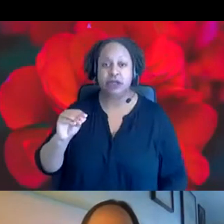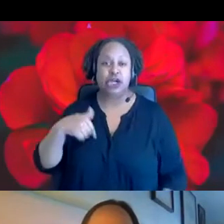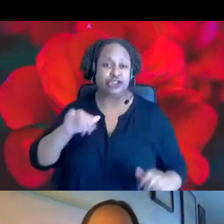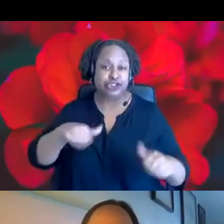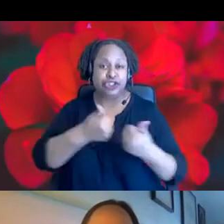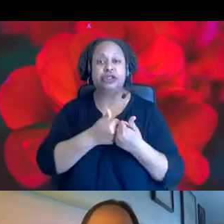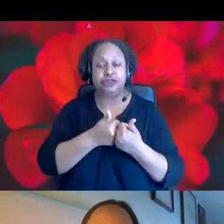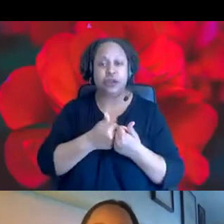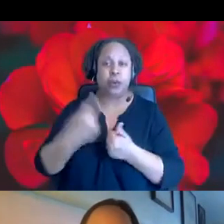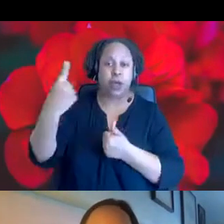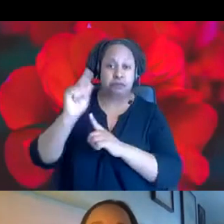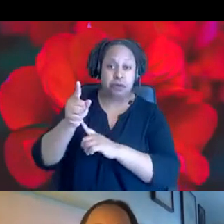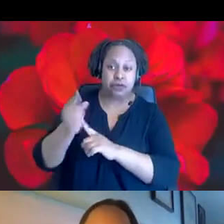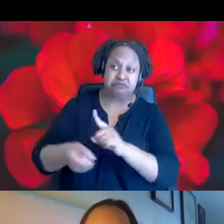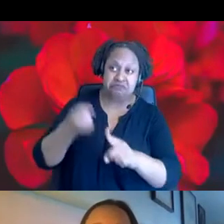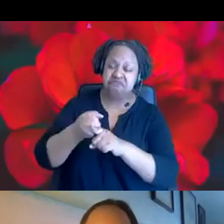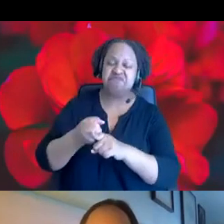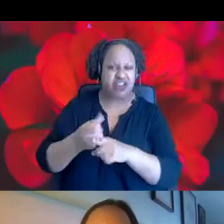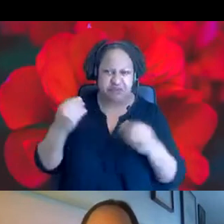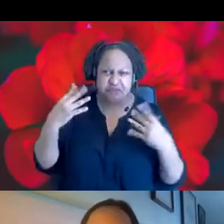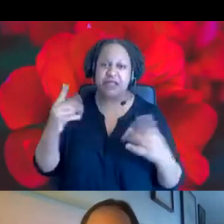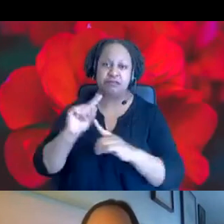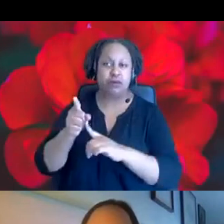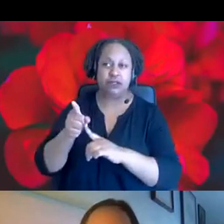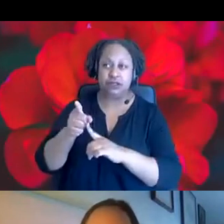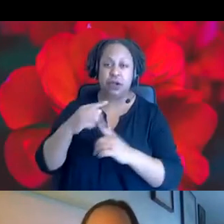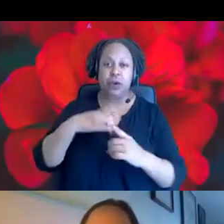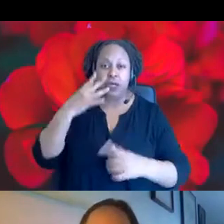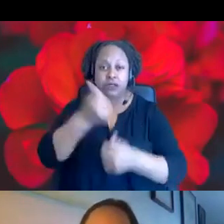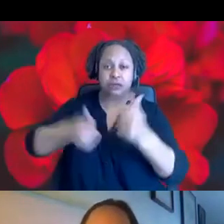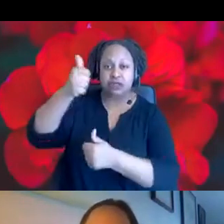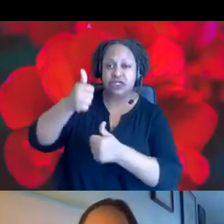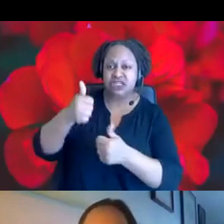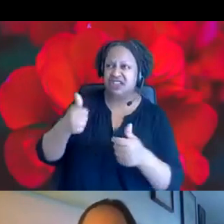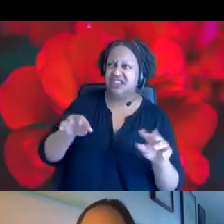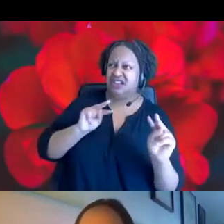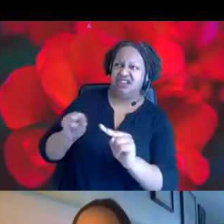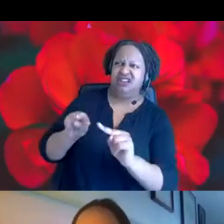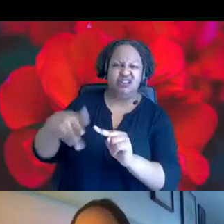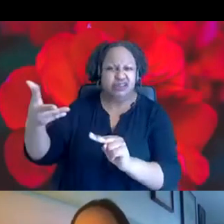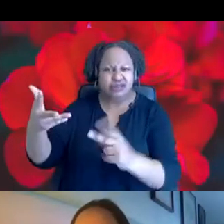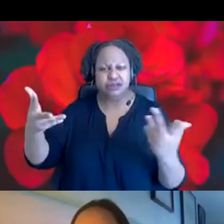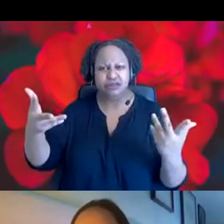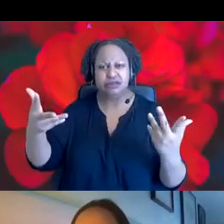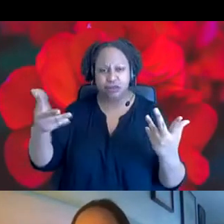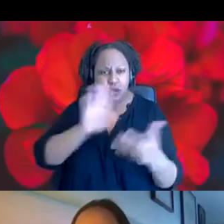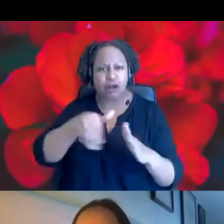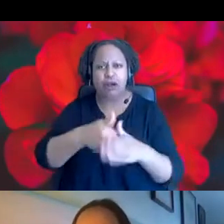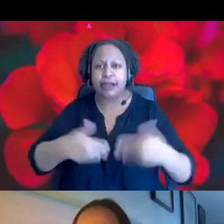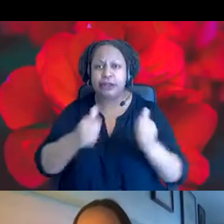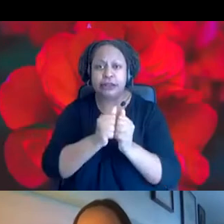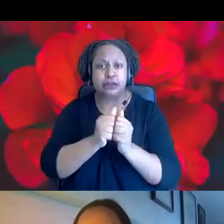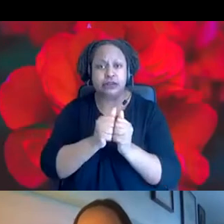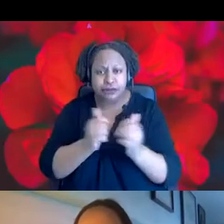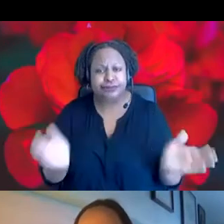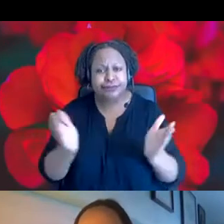had many moments over the last few years, you know, where everyone's like, we're all in this together. You